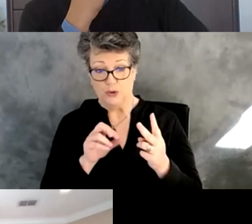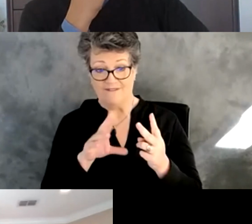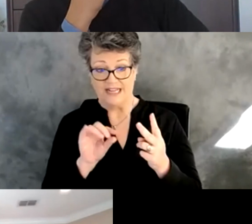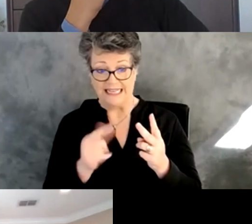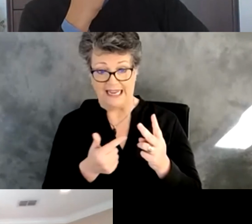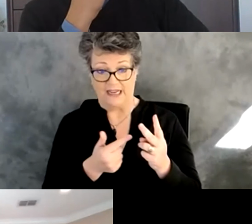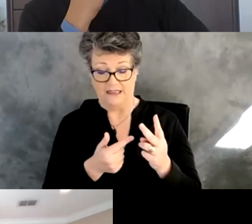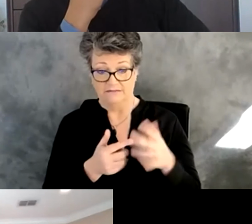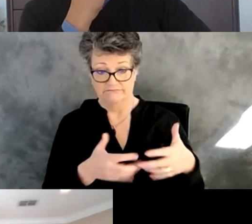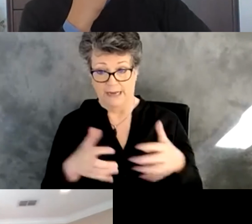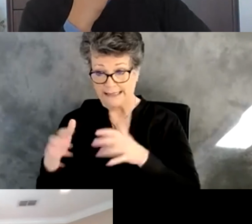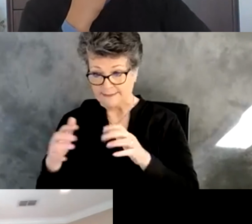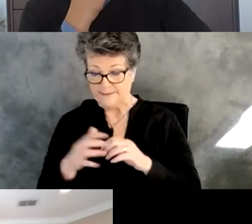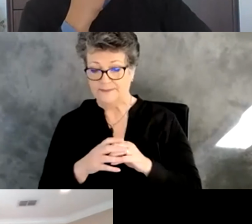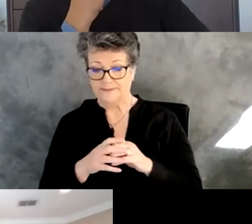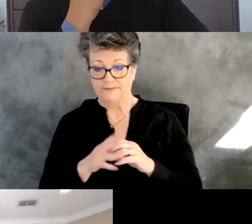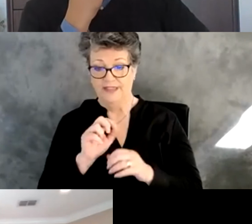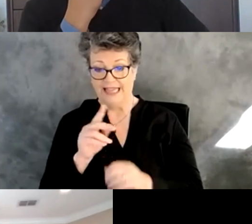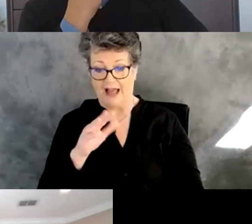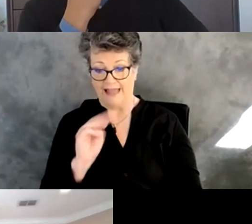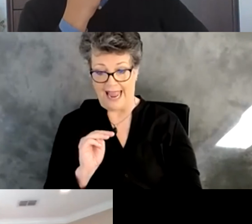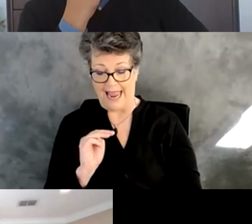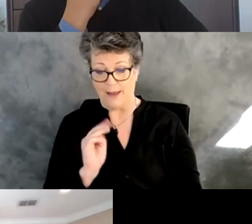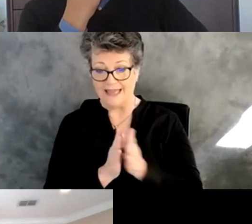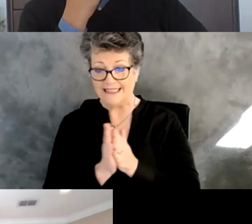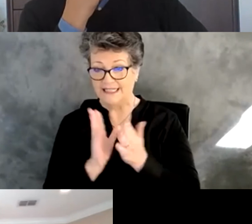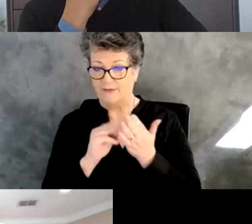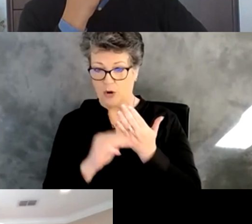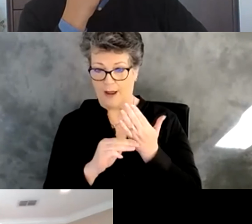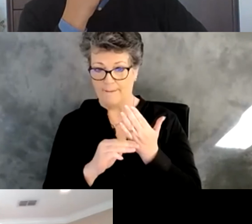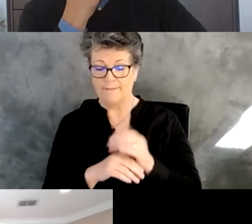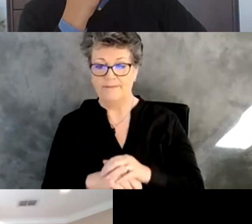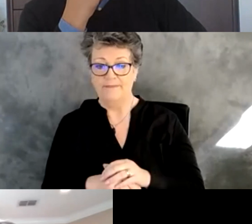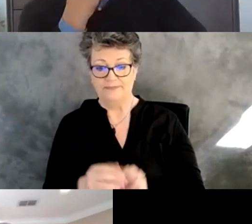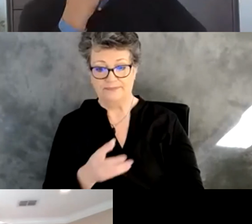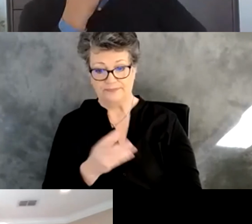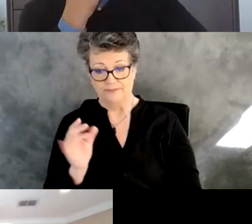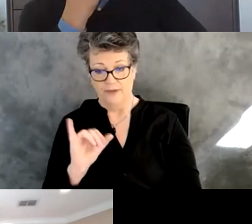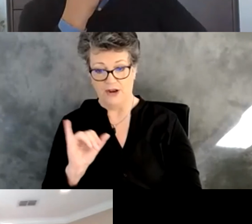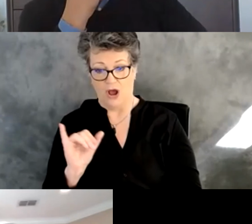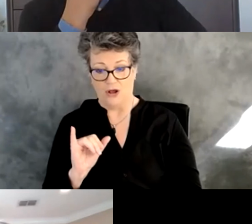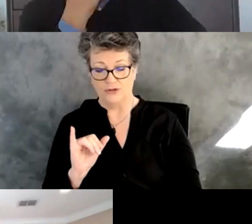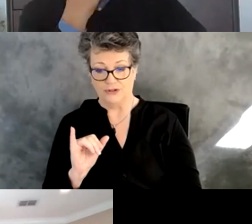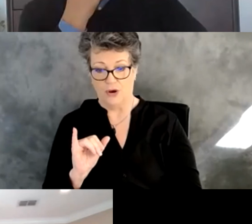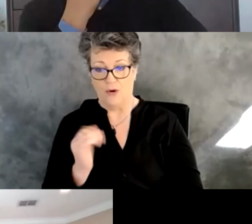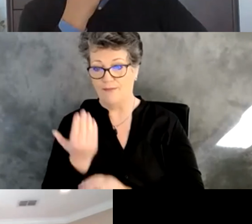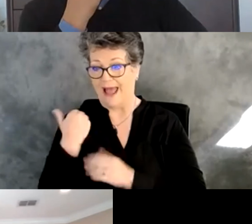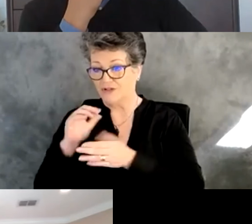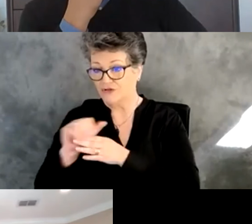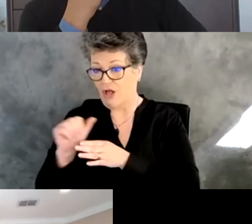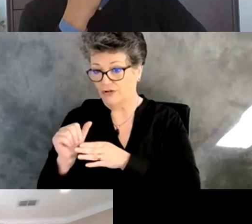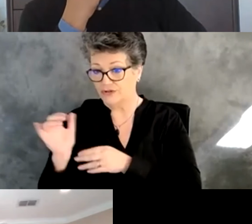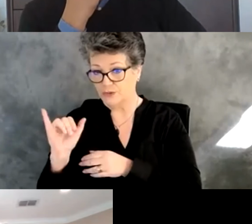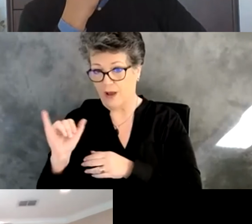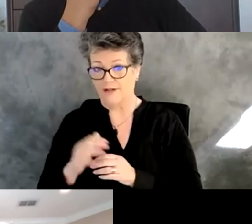There's the CalAIM intensive program, and then there's also PATH dollars as well,